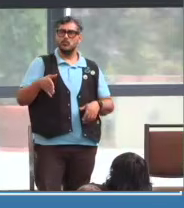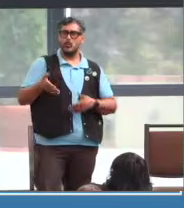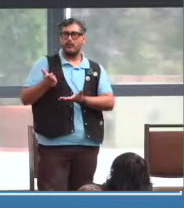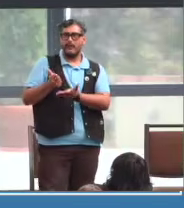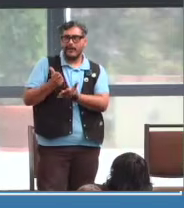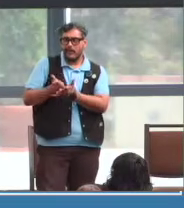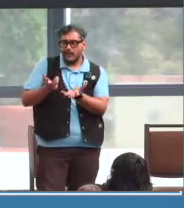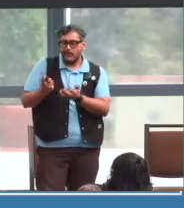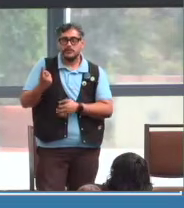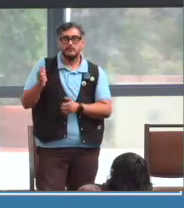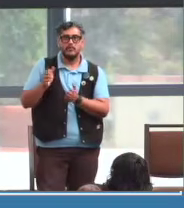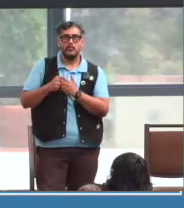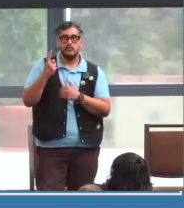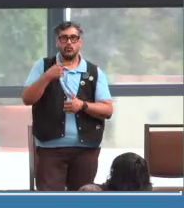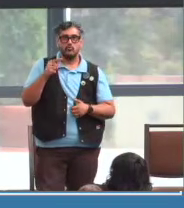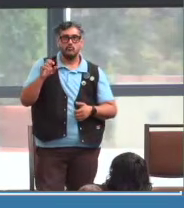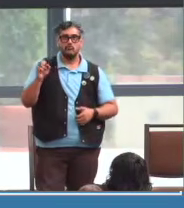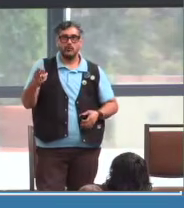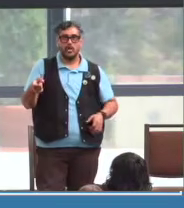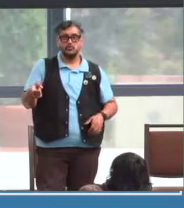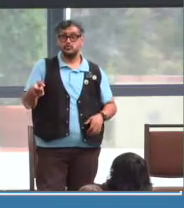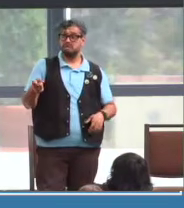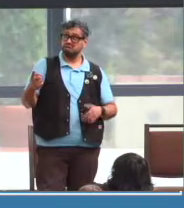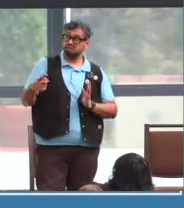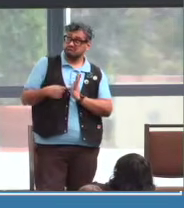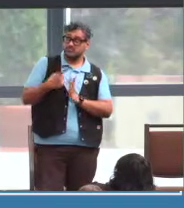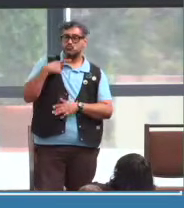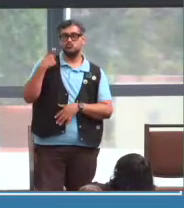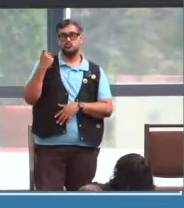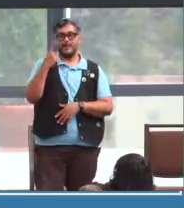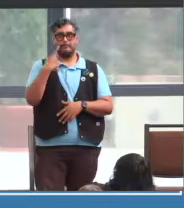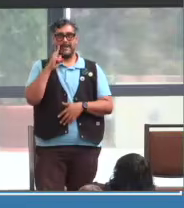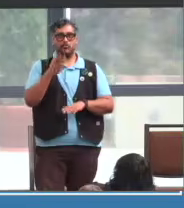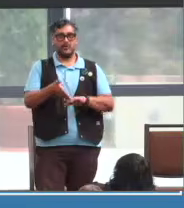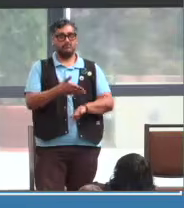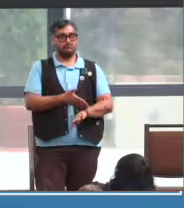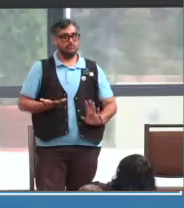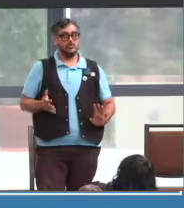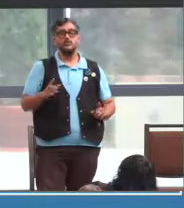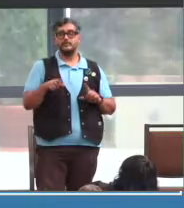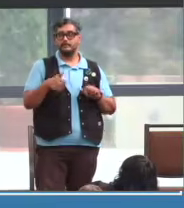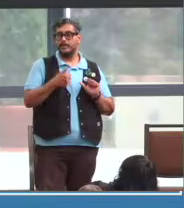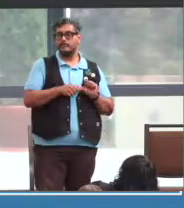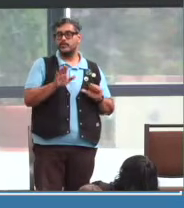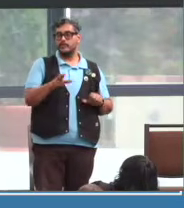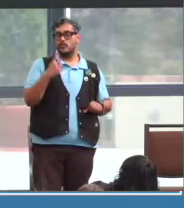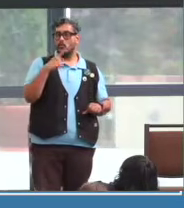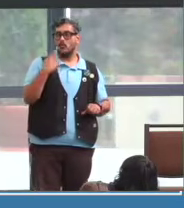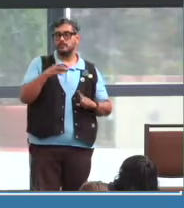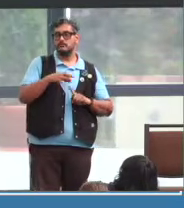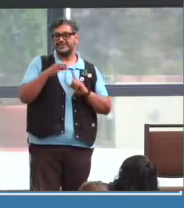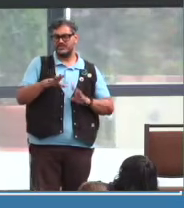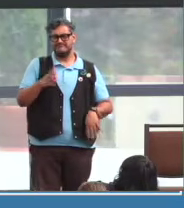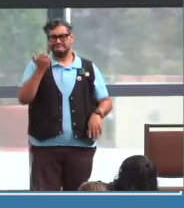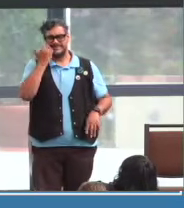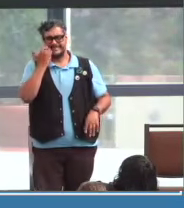just the white plaque, and sometimes their dry mouth gets better. So remember, your oral health specialist, usually your dentist, is